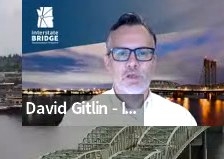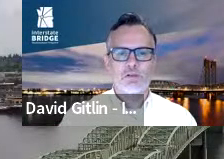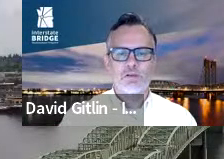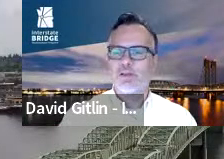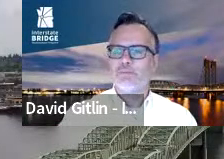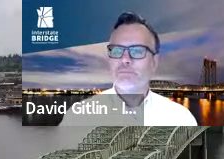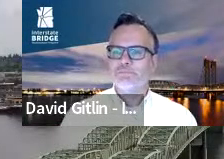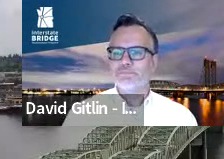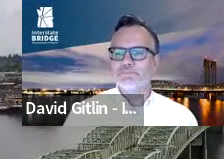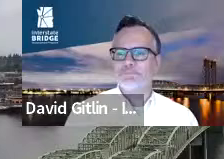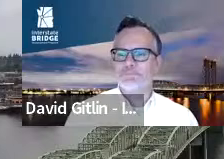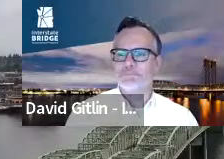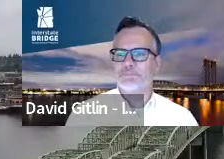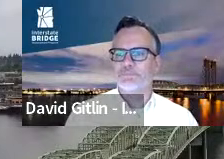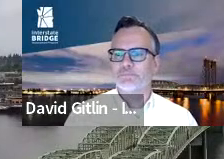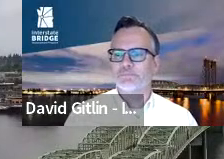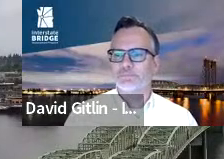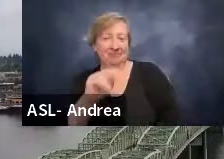And Greg.